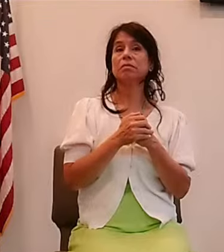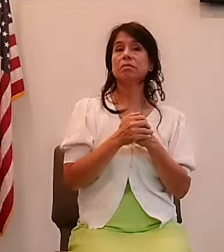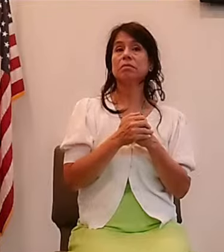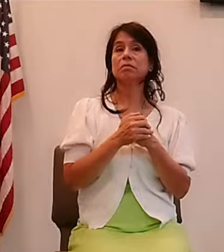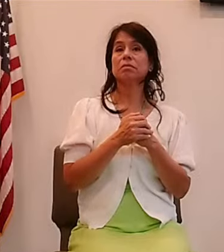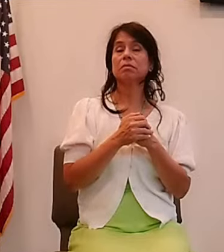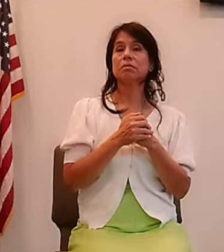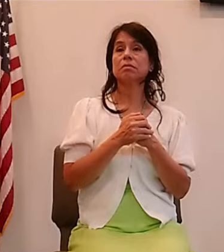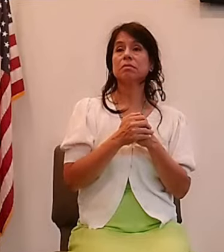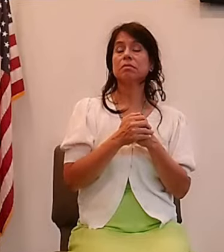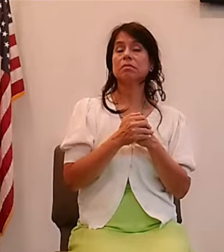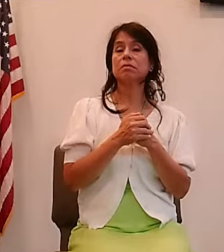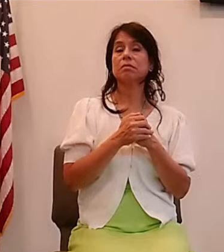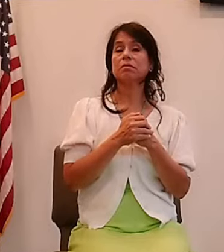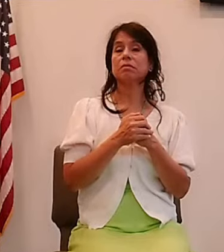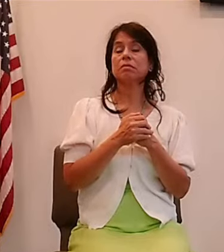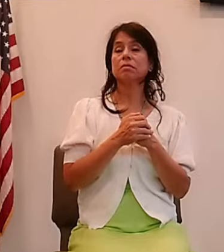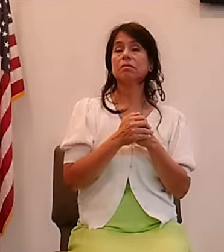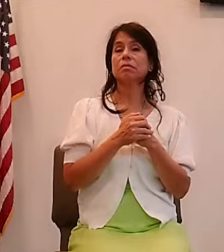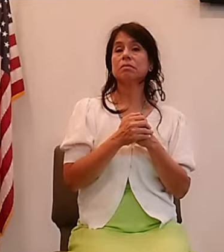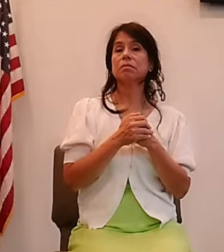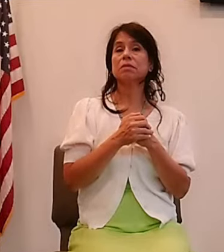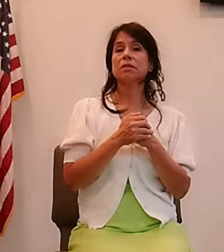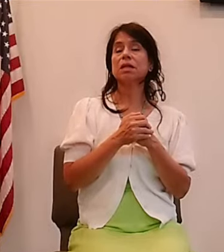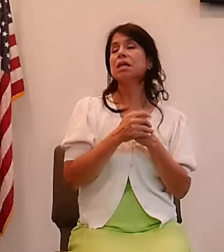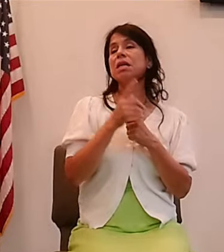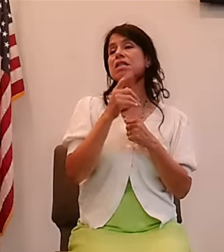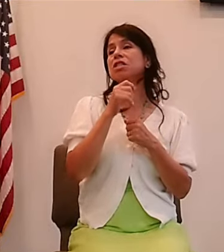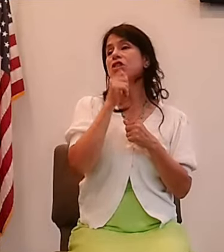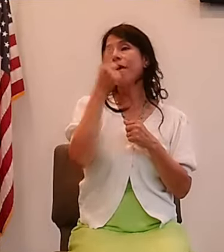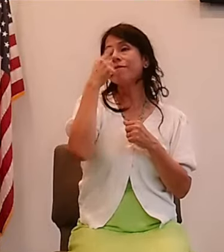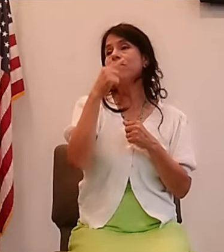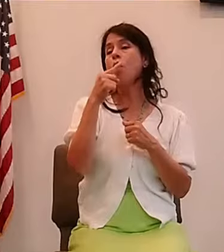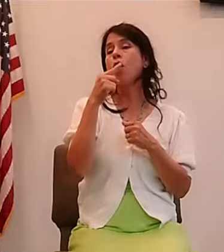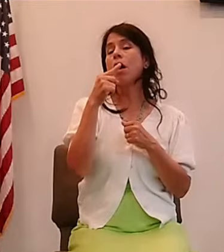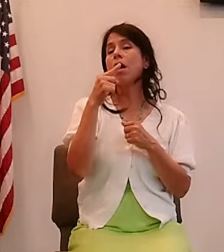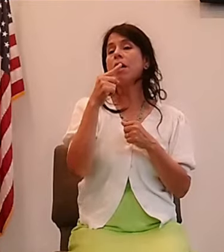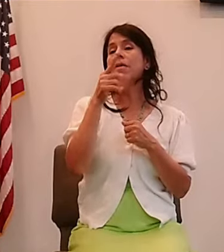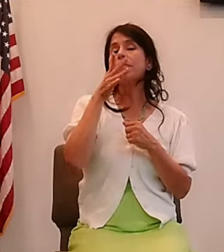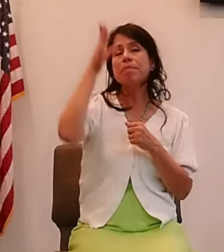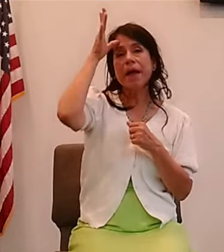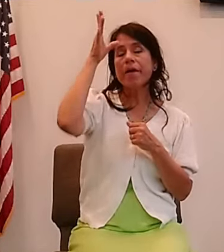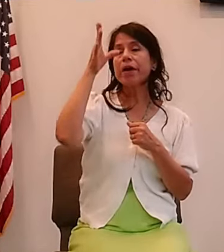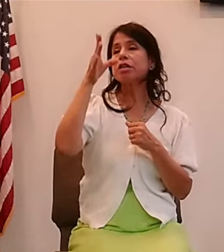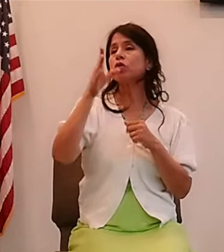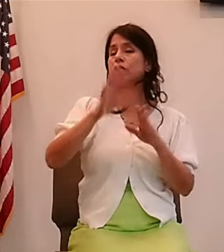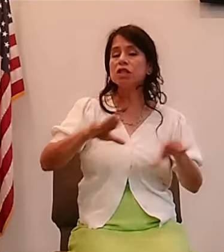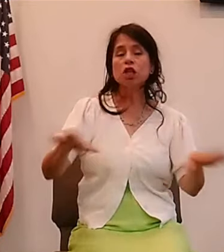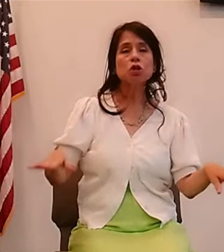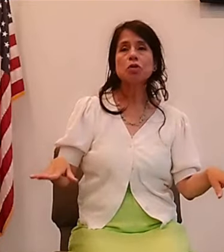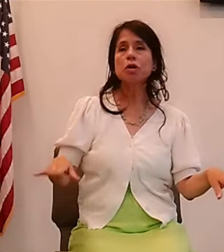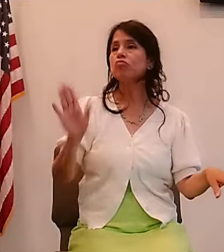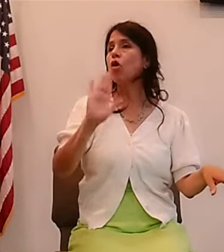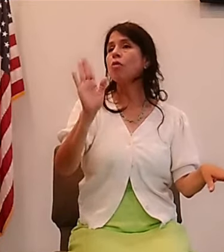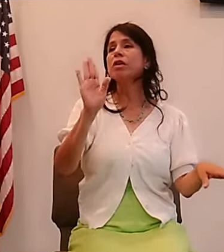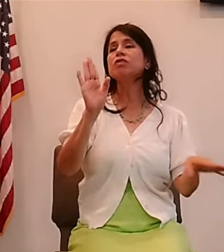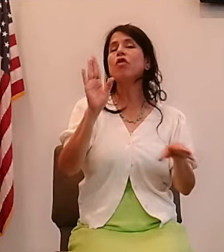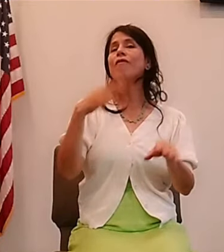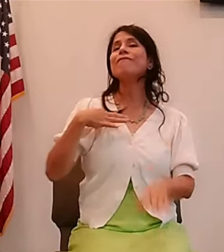it isn't really for the kids themselves or for the parents or the guardians of the kids. So if you're